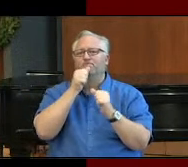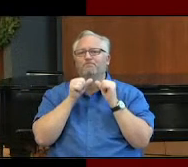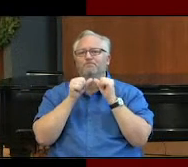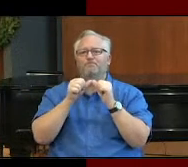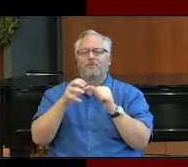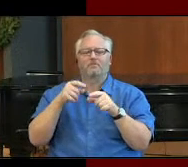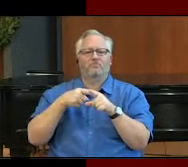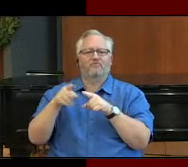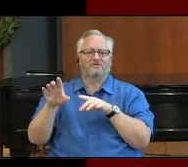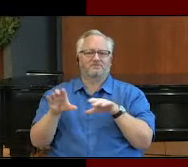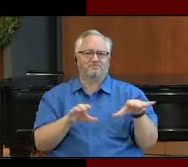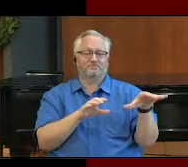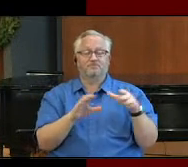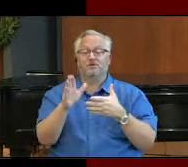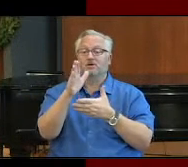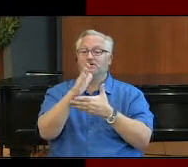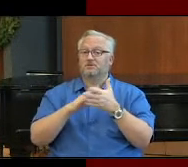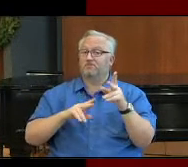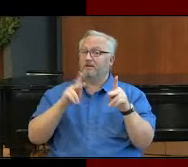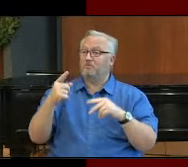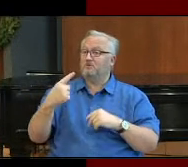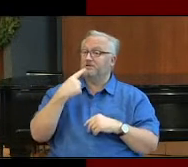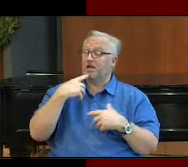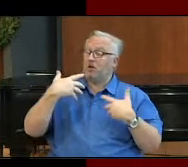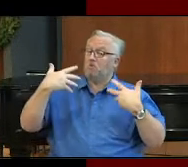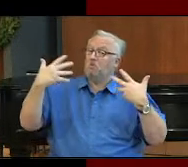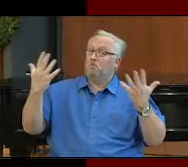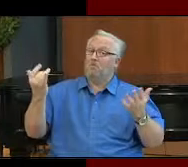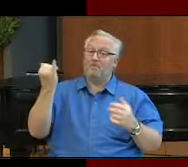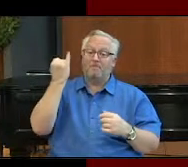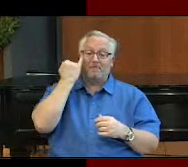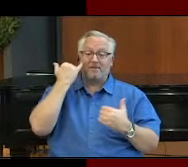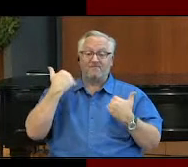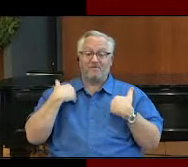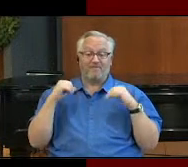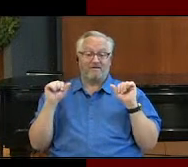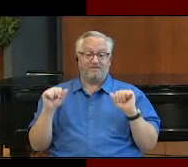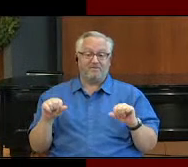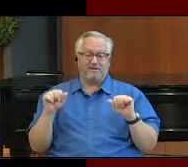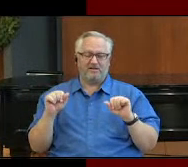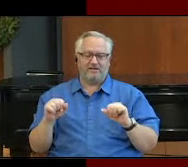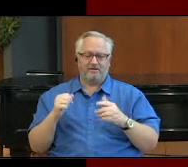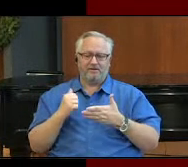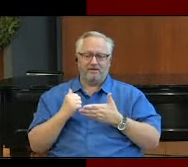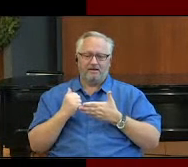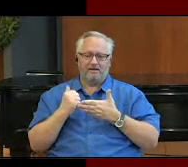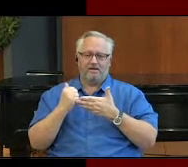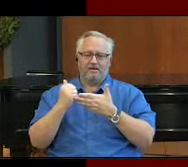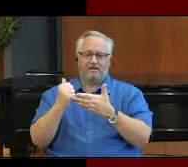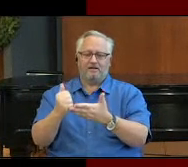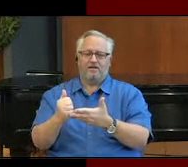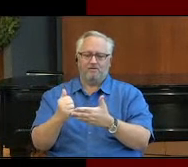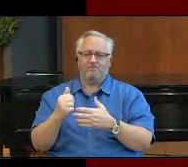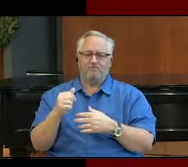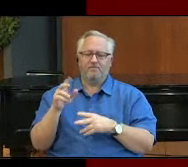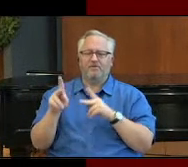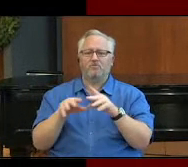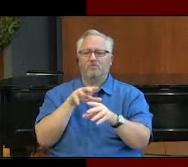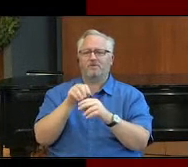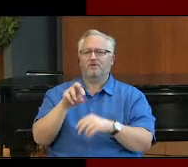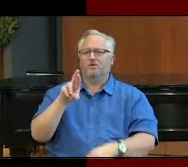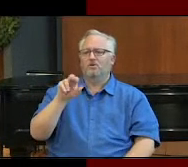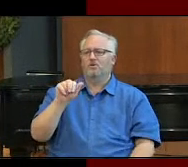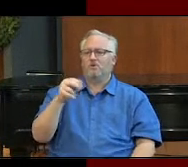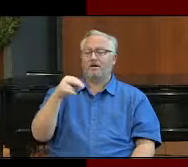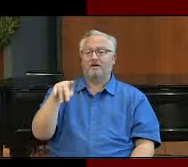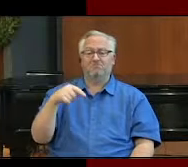professionalism." Some say, "Well, if you have this ability, help the Uyghurs and the Rohingya." And I do.